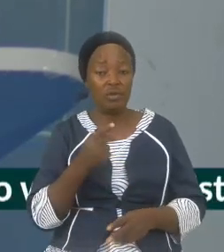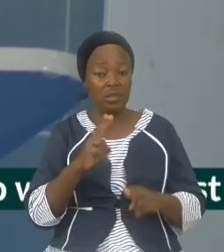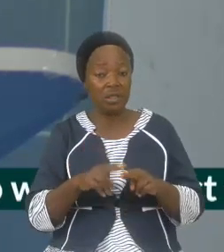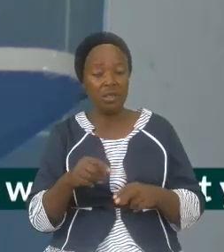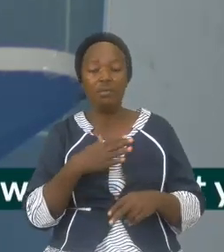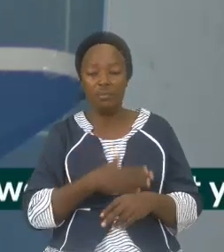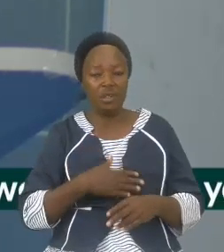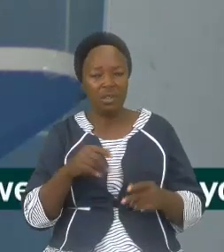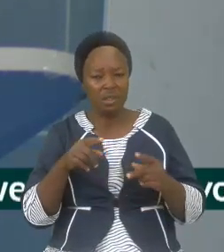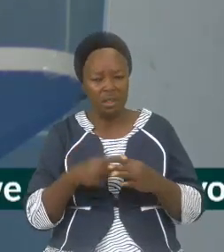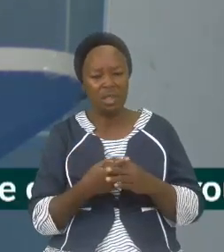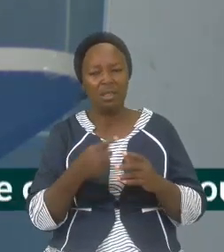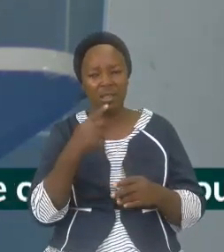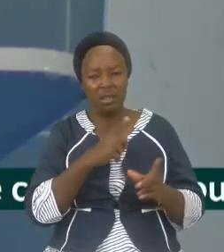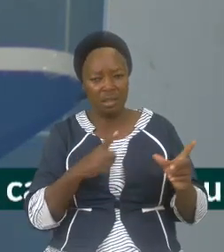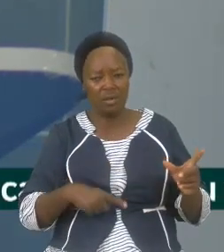final night,